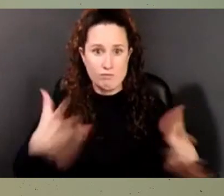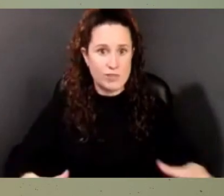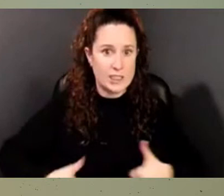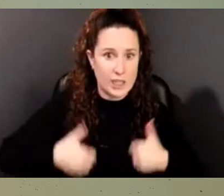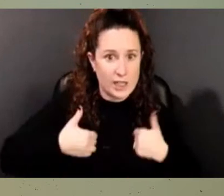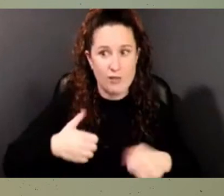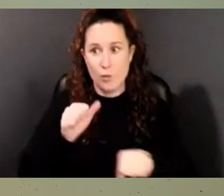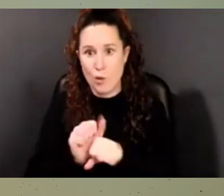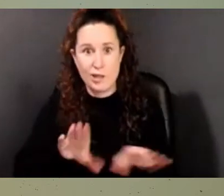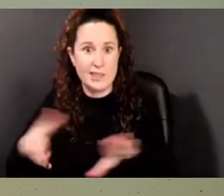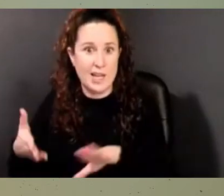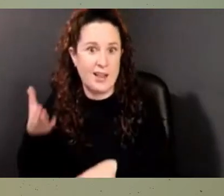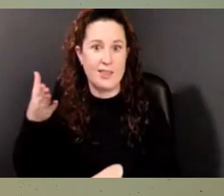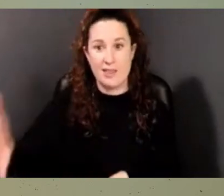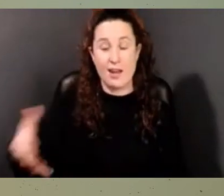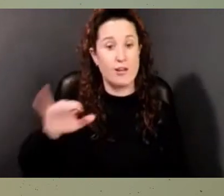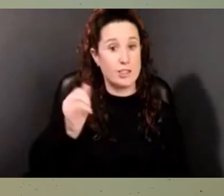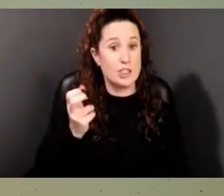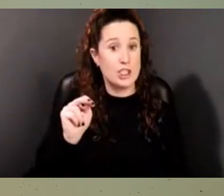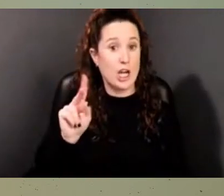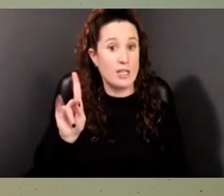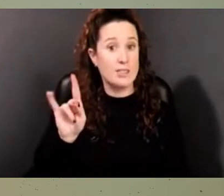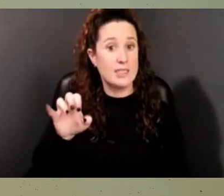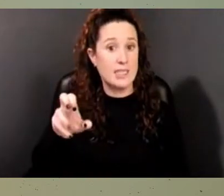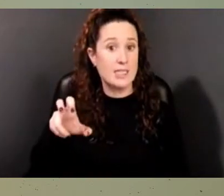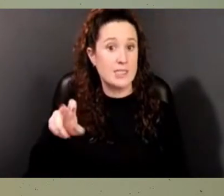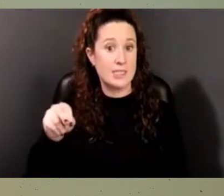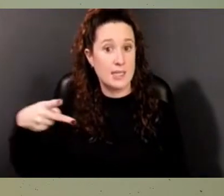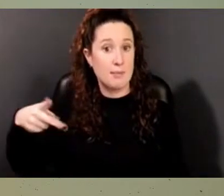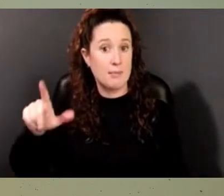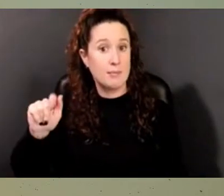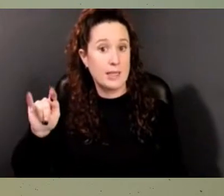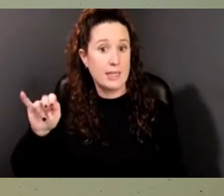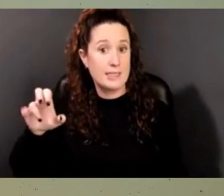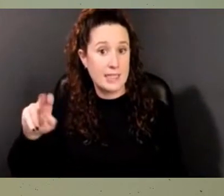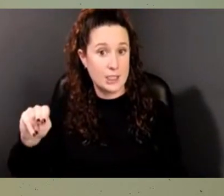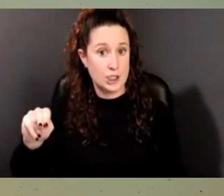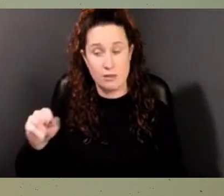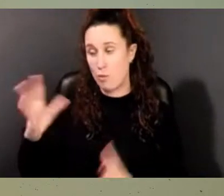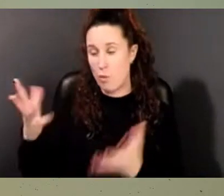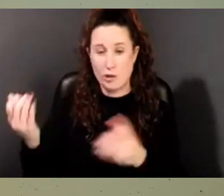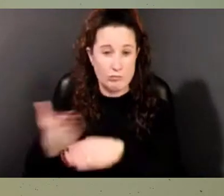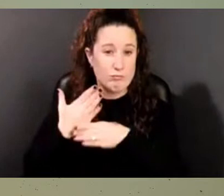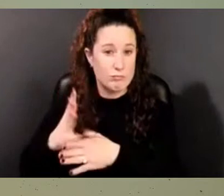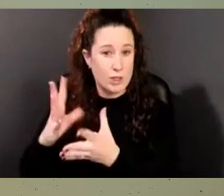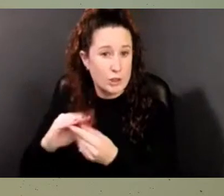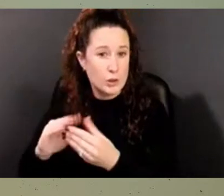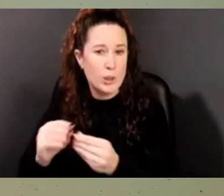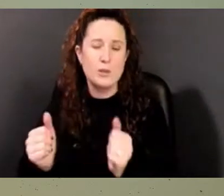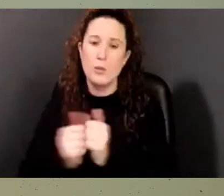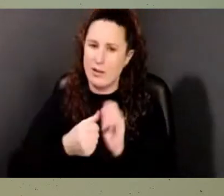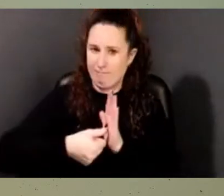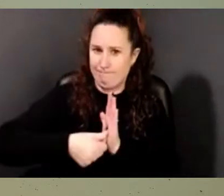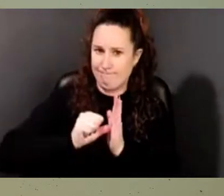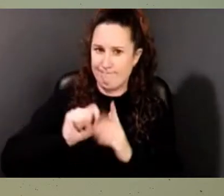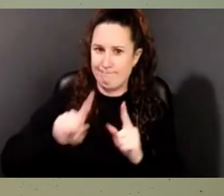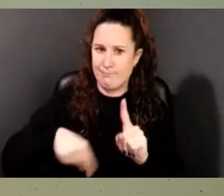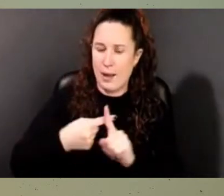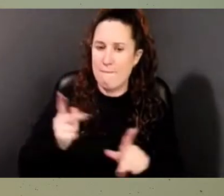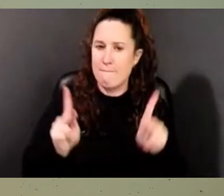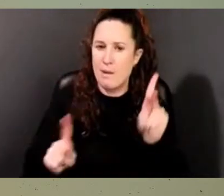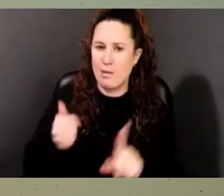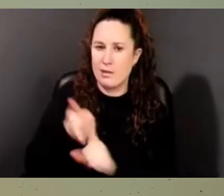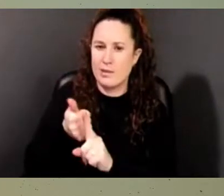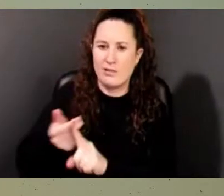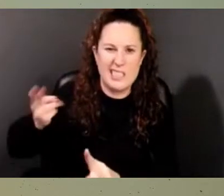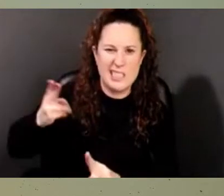site of the John Dickinson Plantation, with emphasis on the stories of historically oppressed and marginalized